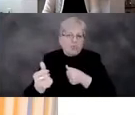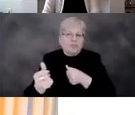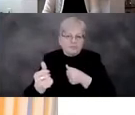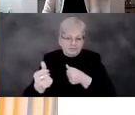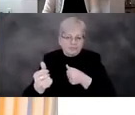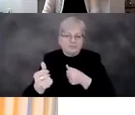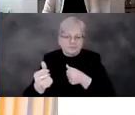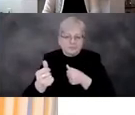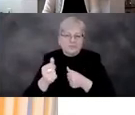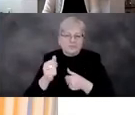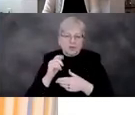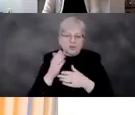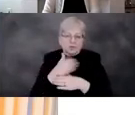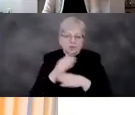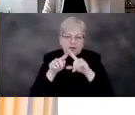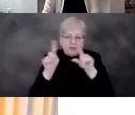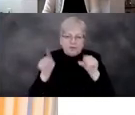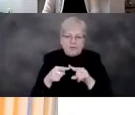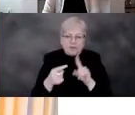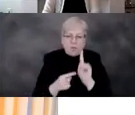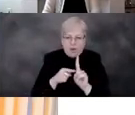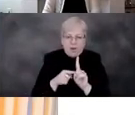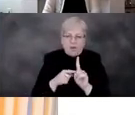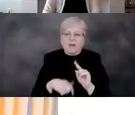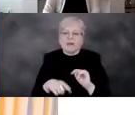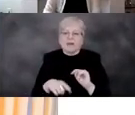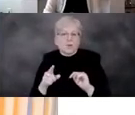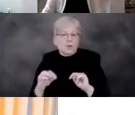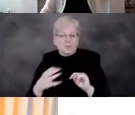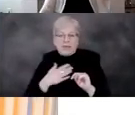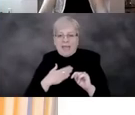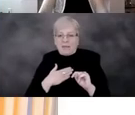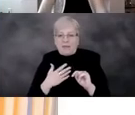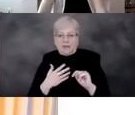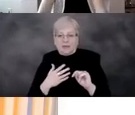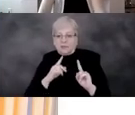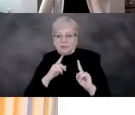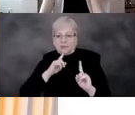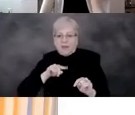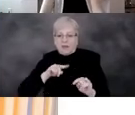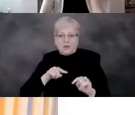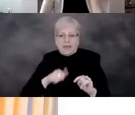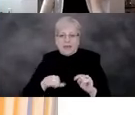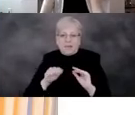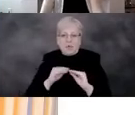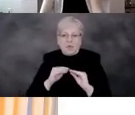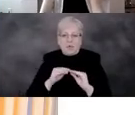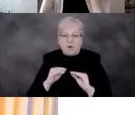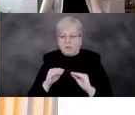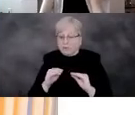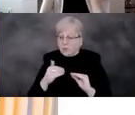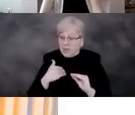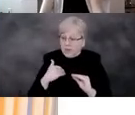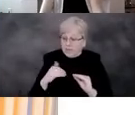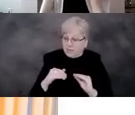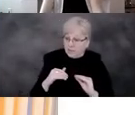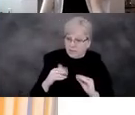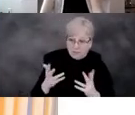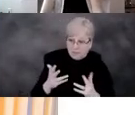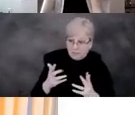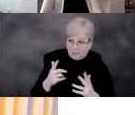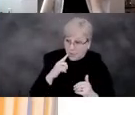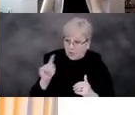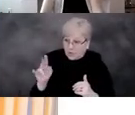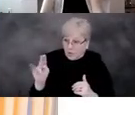suggestions, and if you have any questions. Is there another question that we have time to go over, Tony? Rachel, I want to underscore